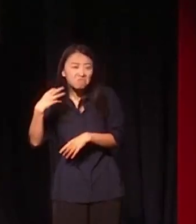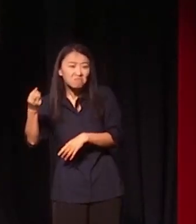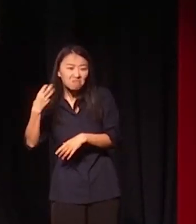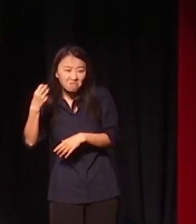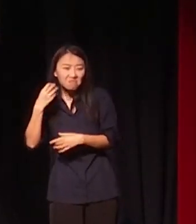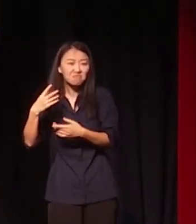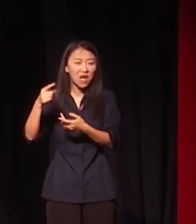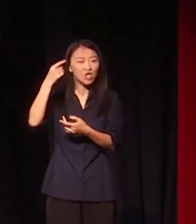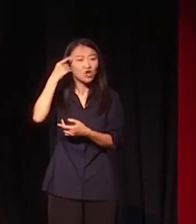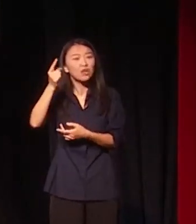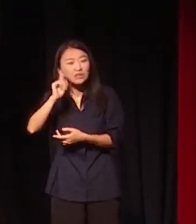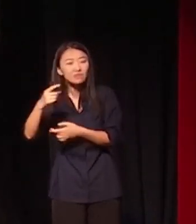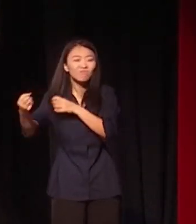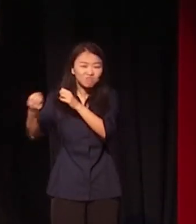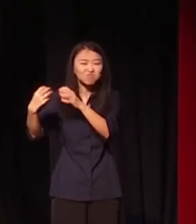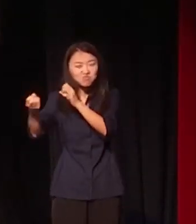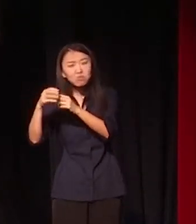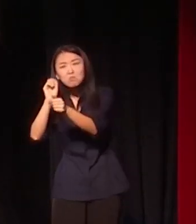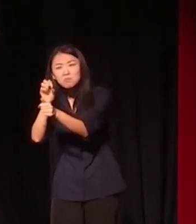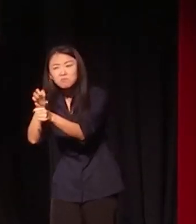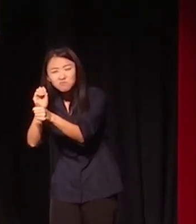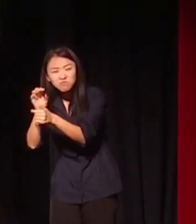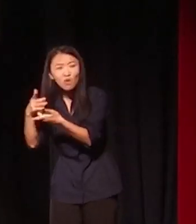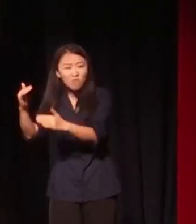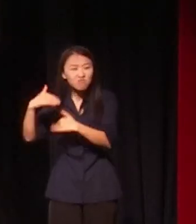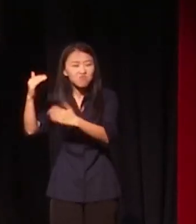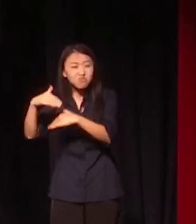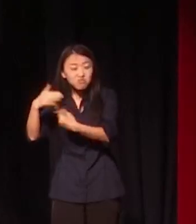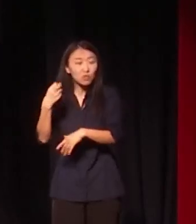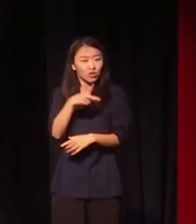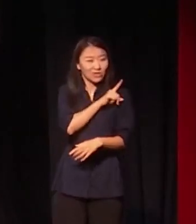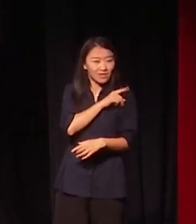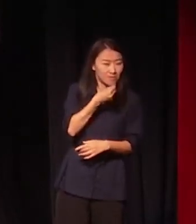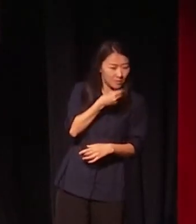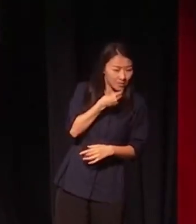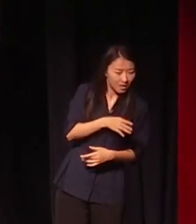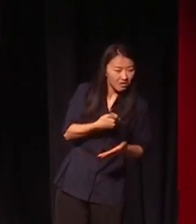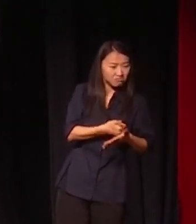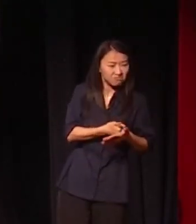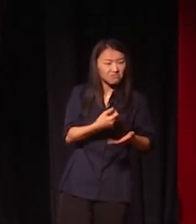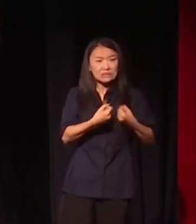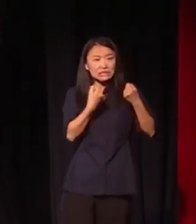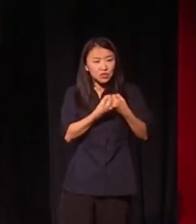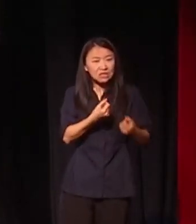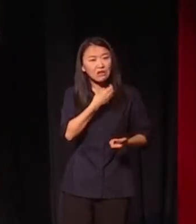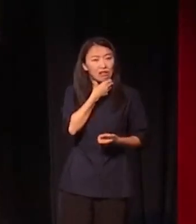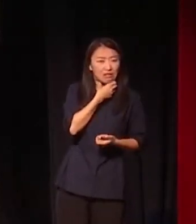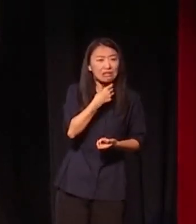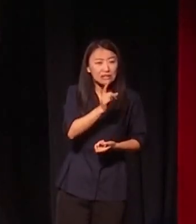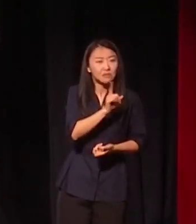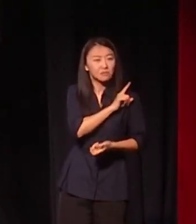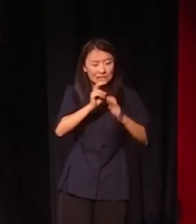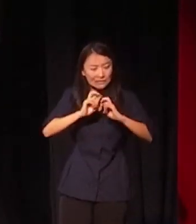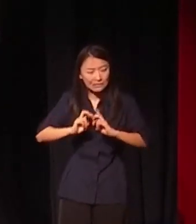priorities, but also through my own practice as an interpreter, observing challenges that I experience in my own